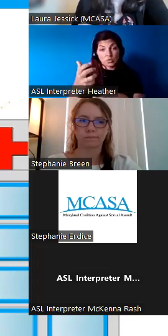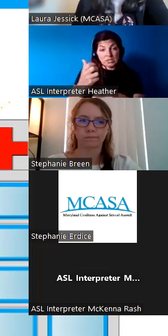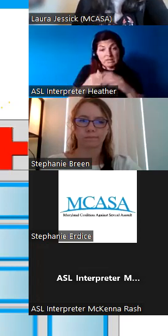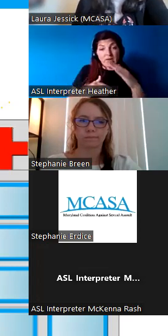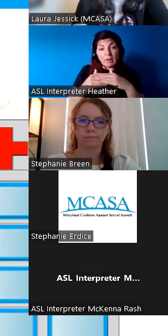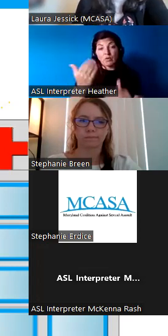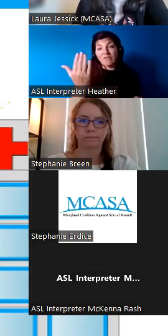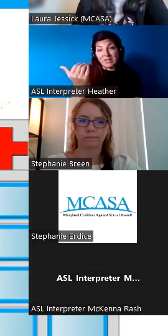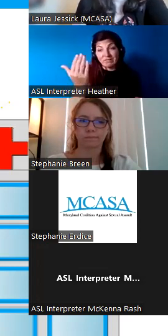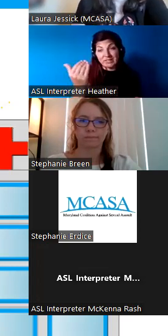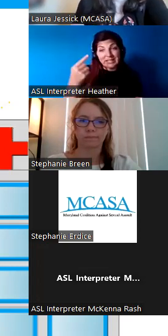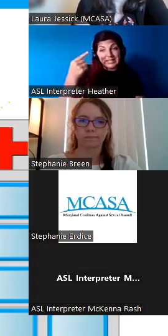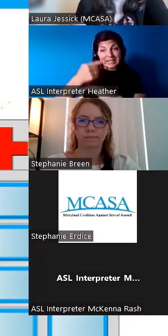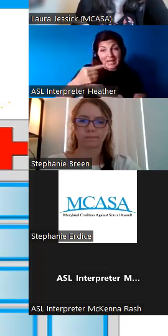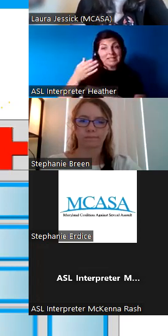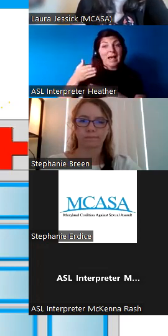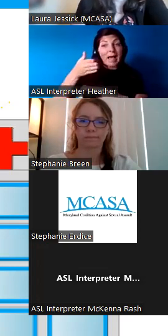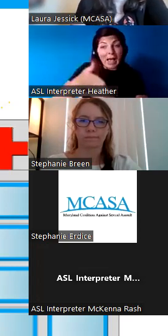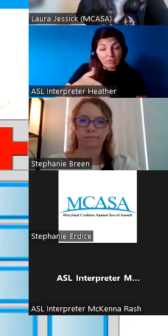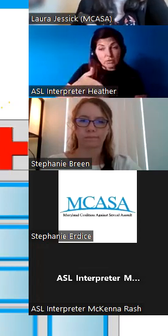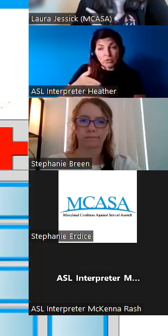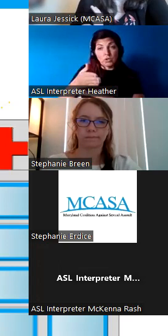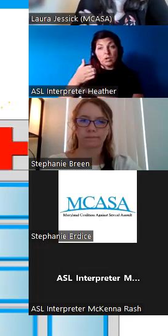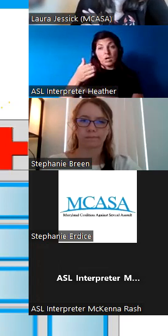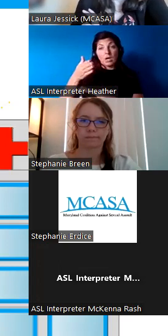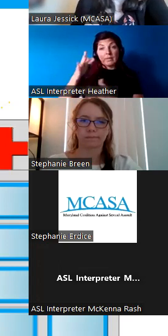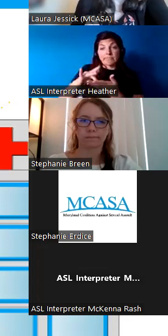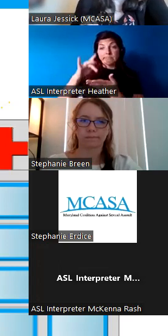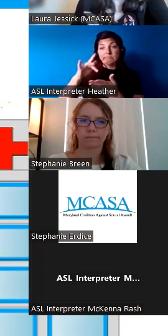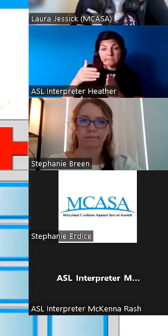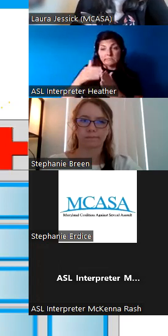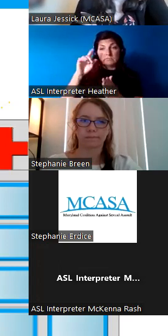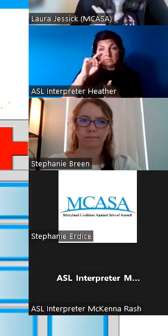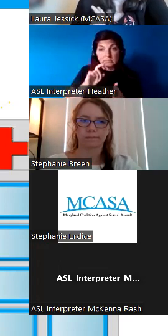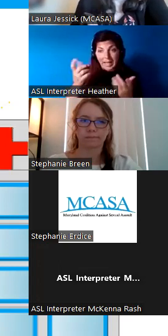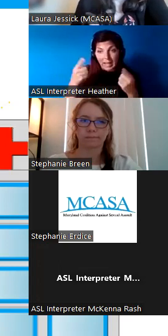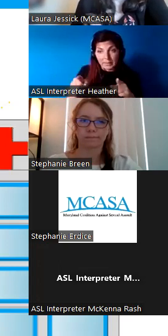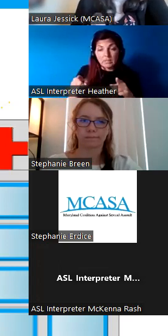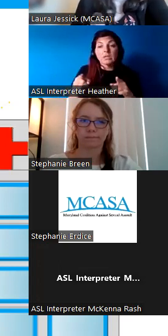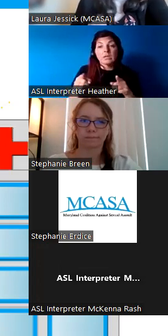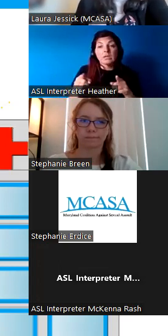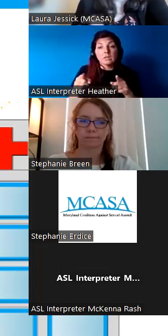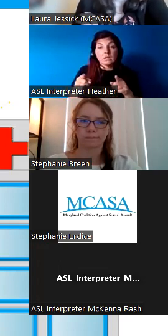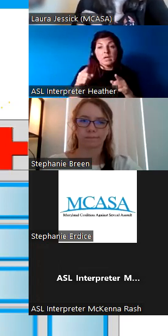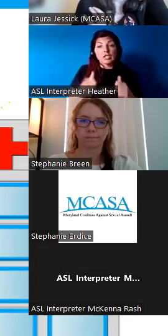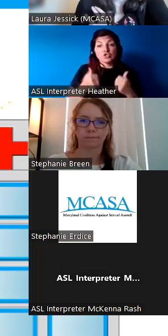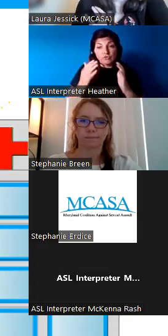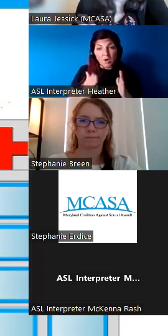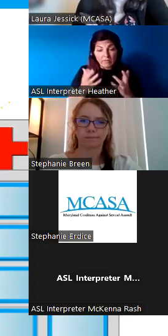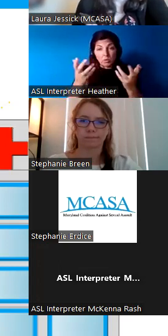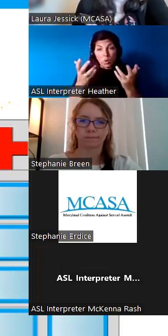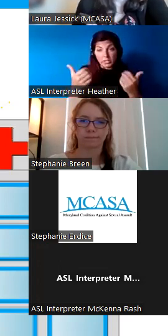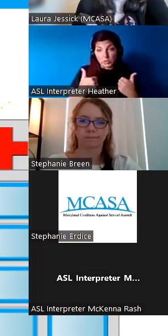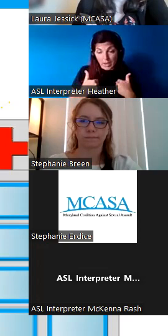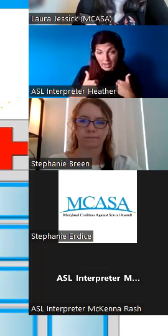up to 15 days after the sexual assault occurs. I also want to emphasize that a survivor looking to have